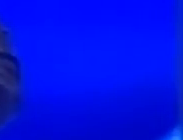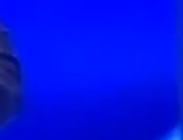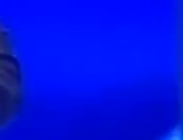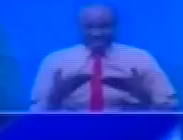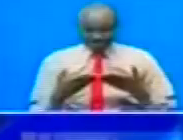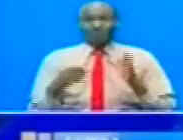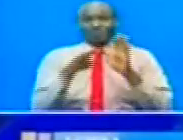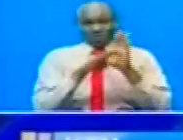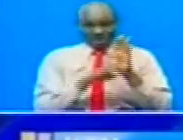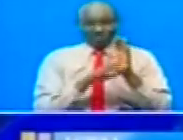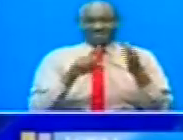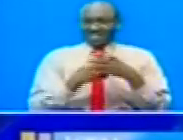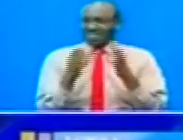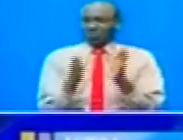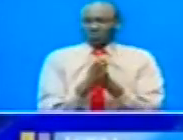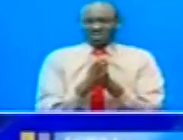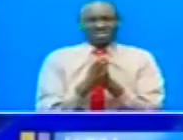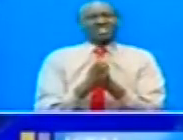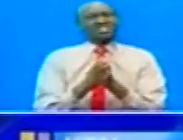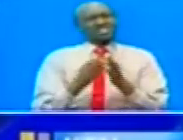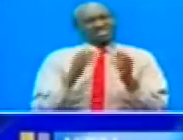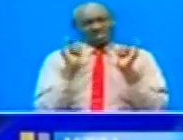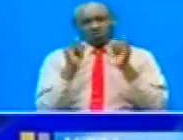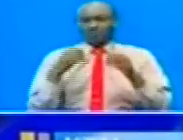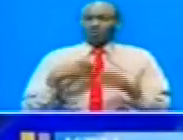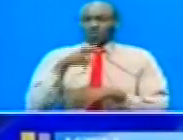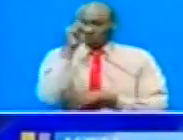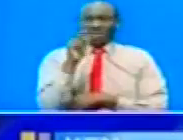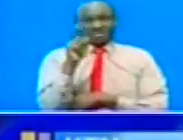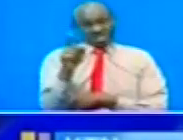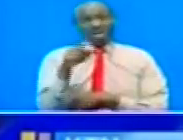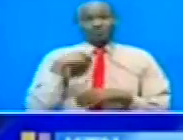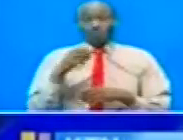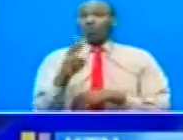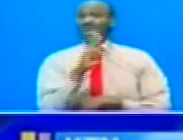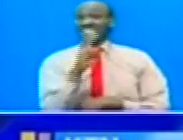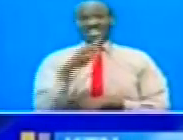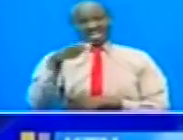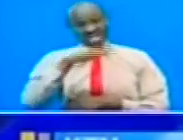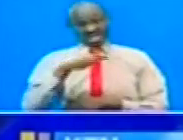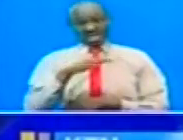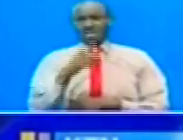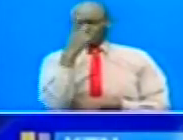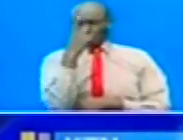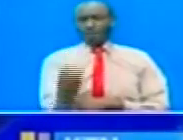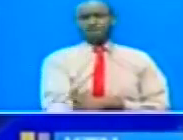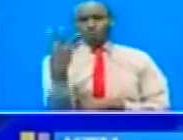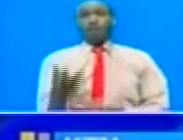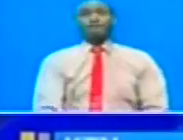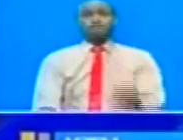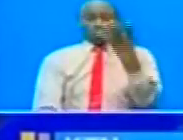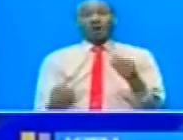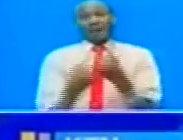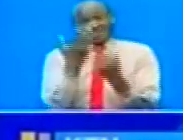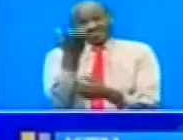Welcome to the program. We start with some breaking news coming from the northern part of Kenya, from Wajir, where two blasts are being reported to have